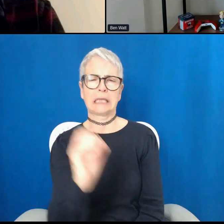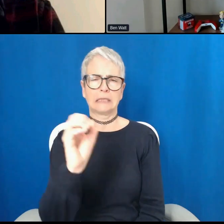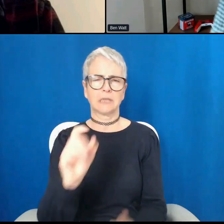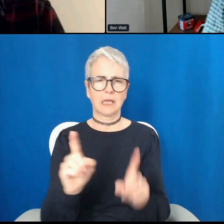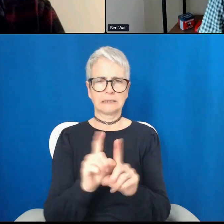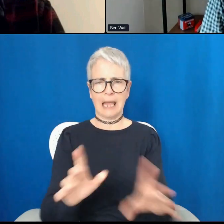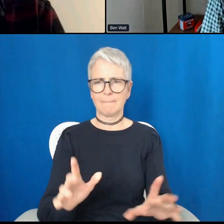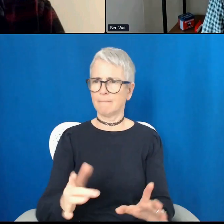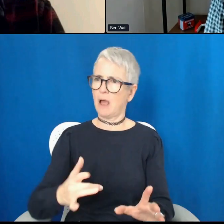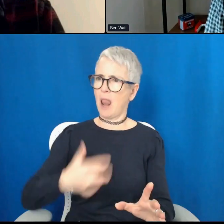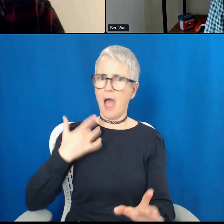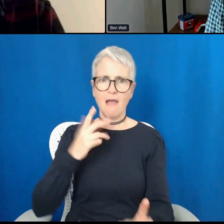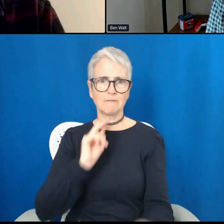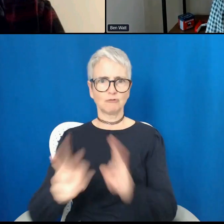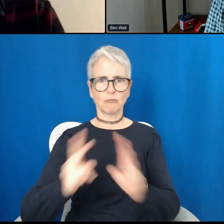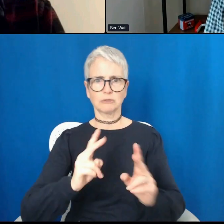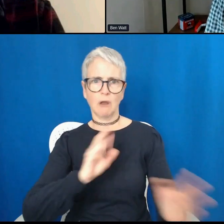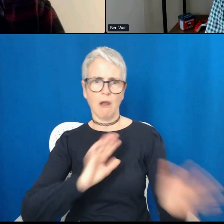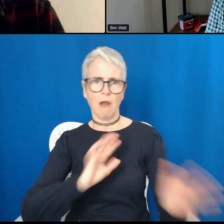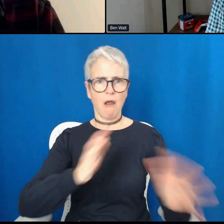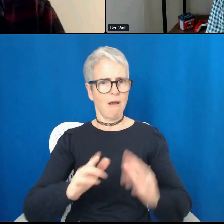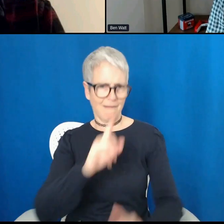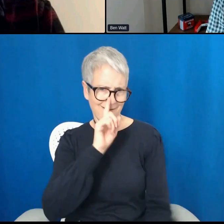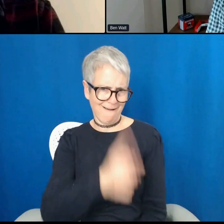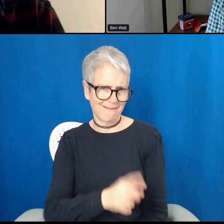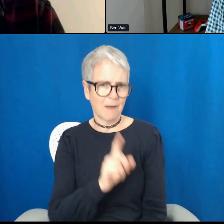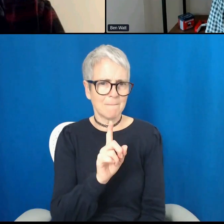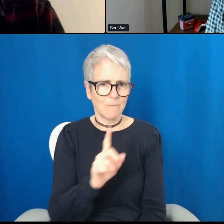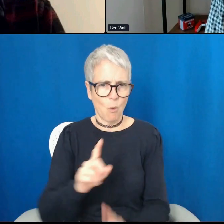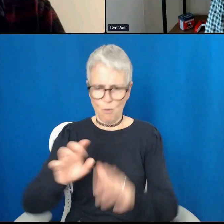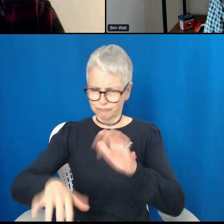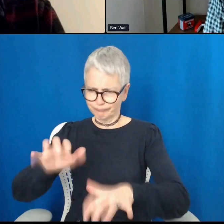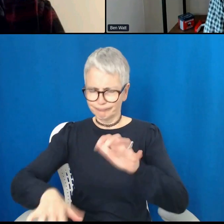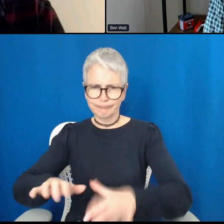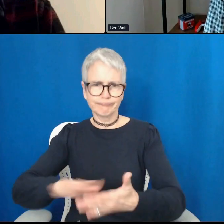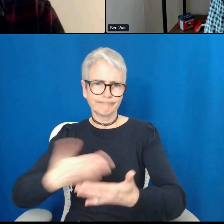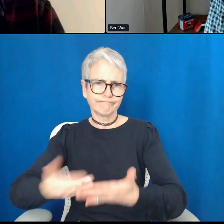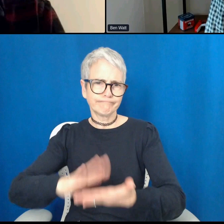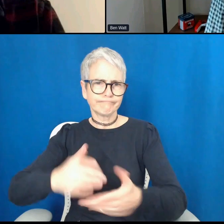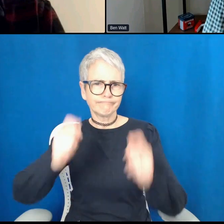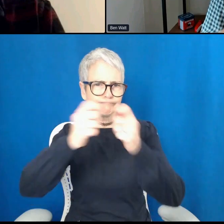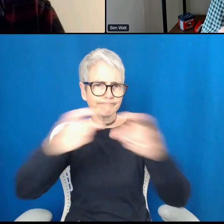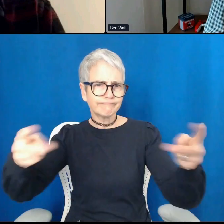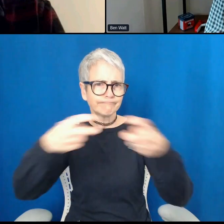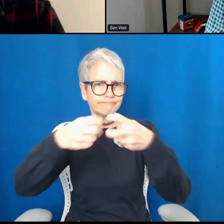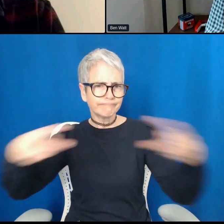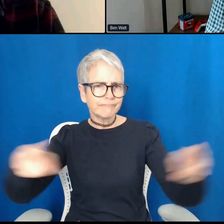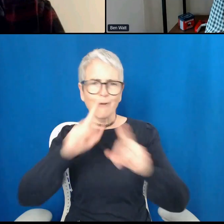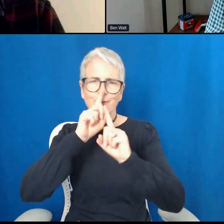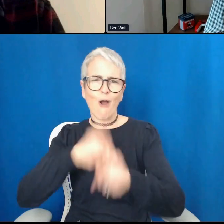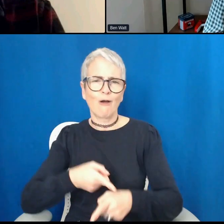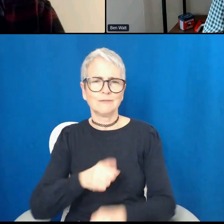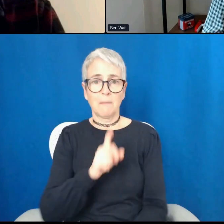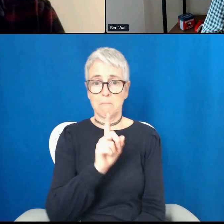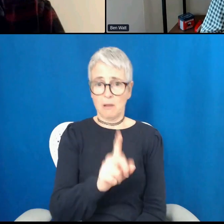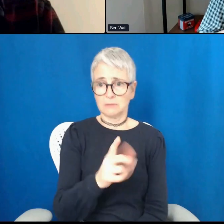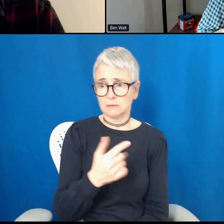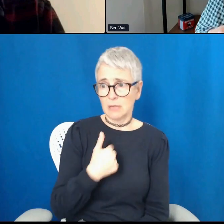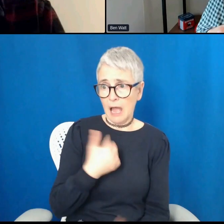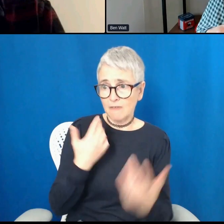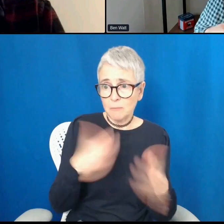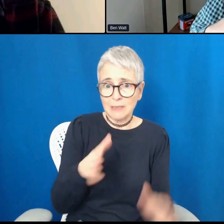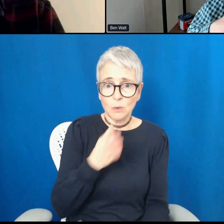interpreter doing that for you. But I found it just amazing, really. And I've used it even in settings